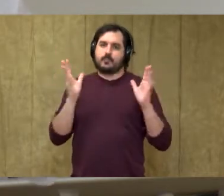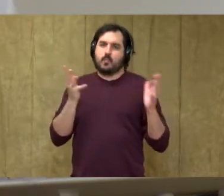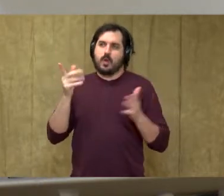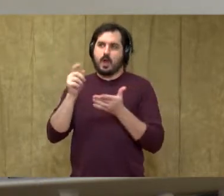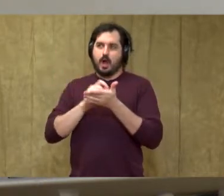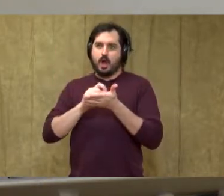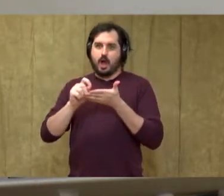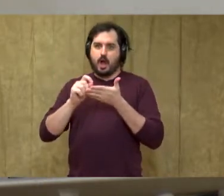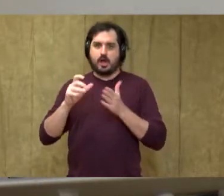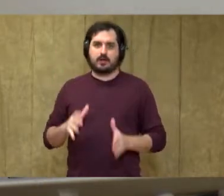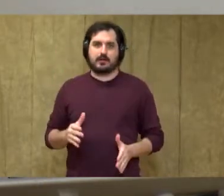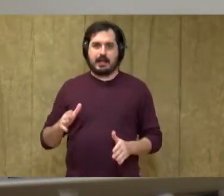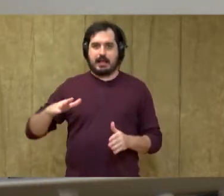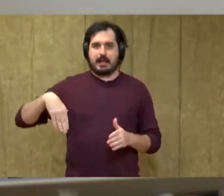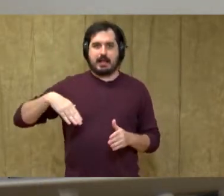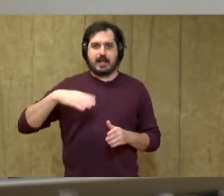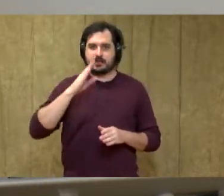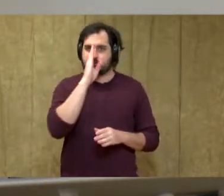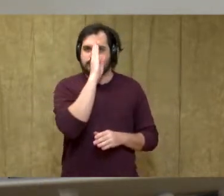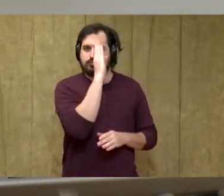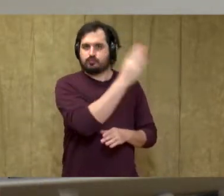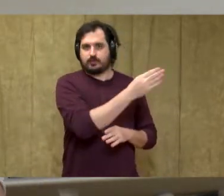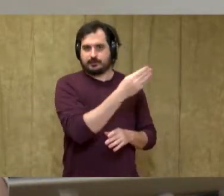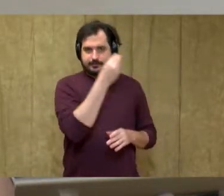us. Remember, that's like a secret.